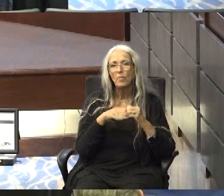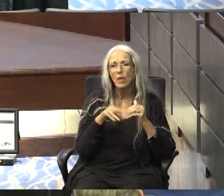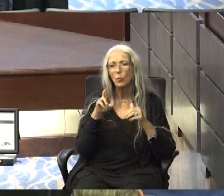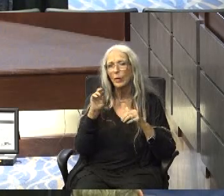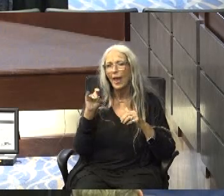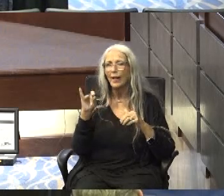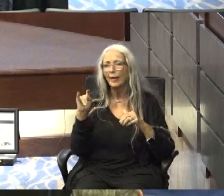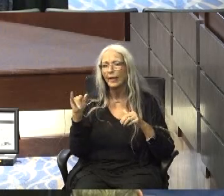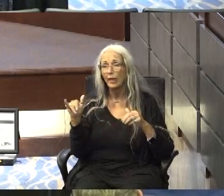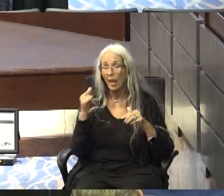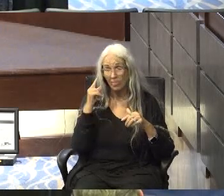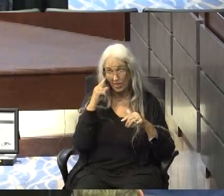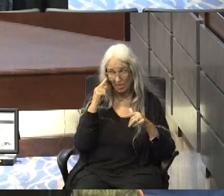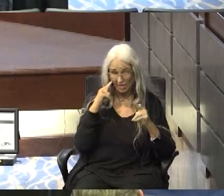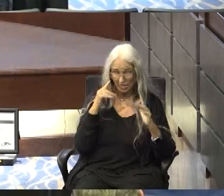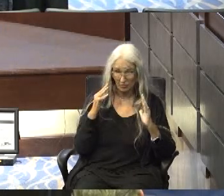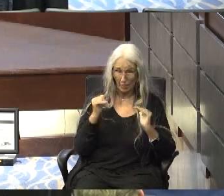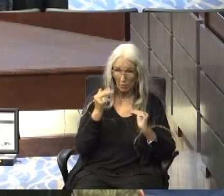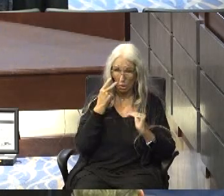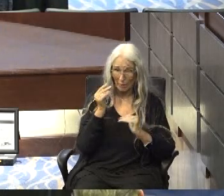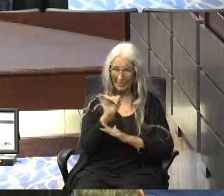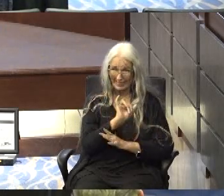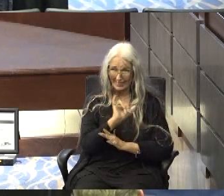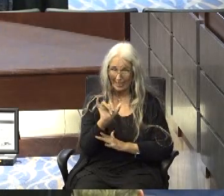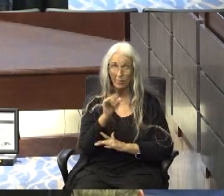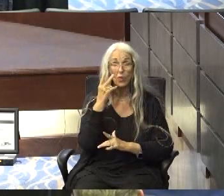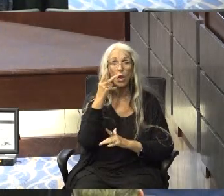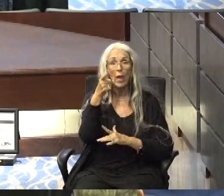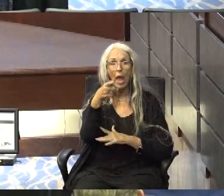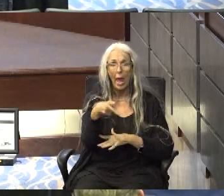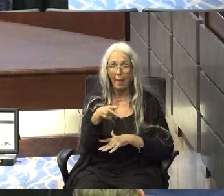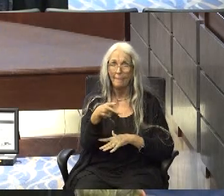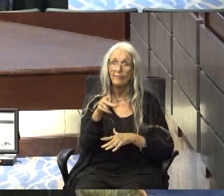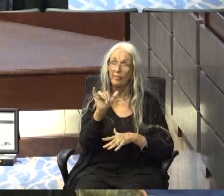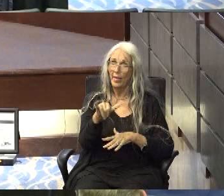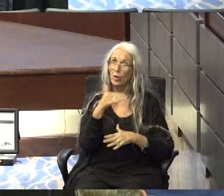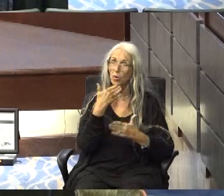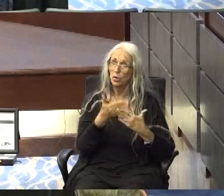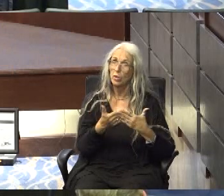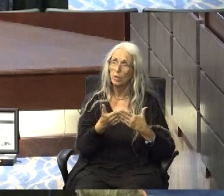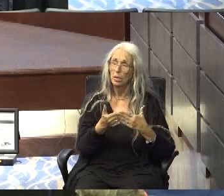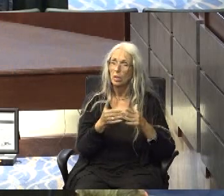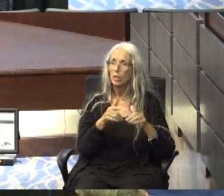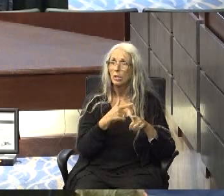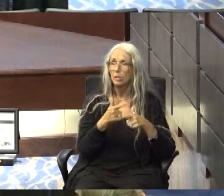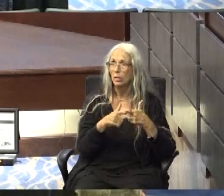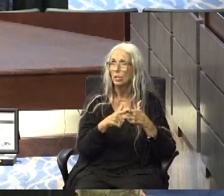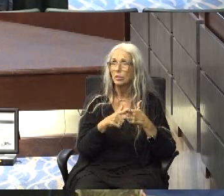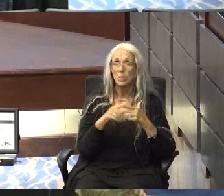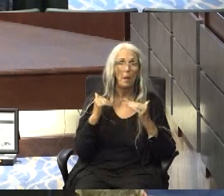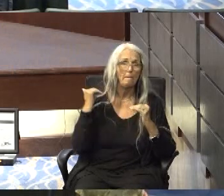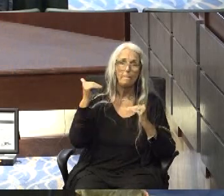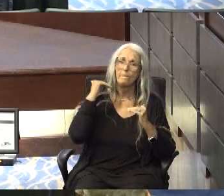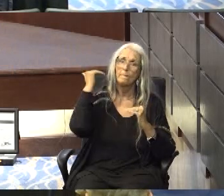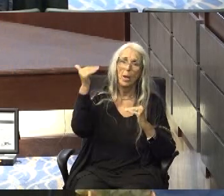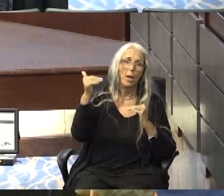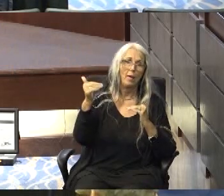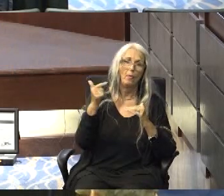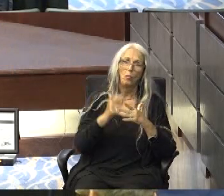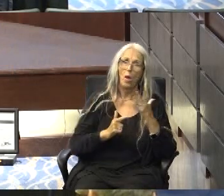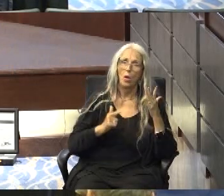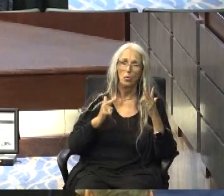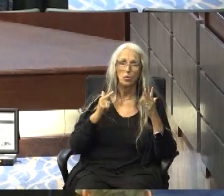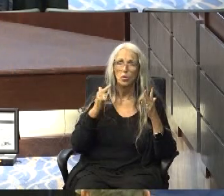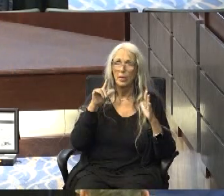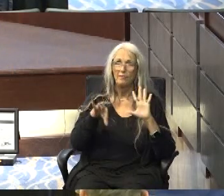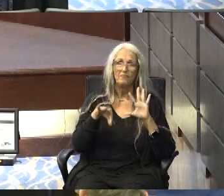fully expect this to look exactly this way, if it looks half as good as what you guys have presented today, it will be like above and beyond what